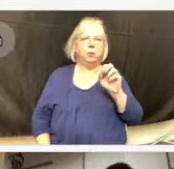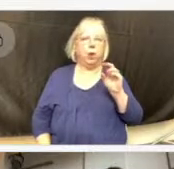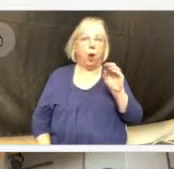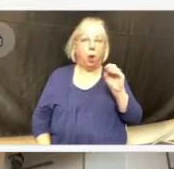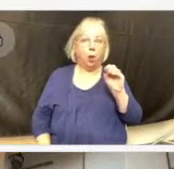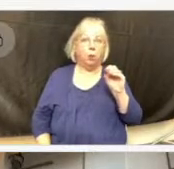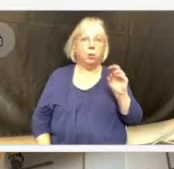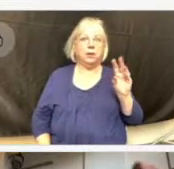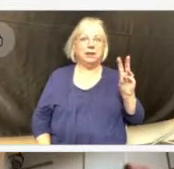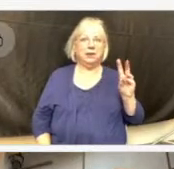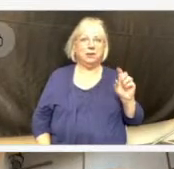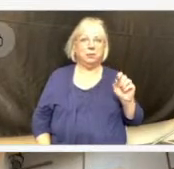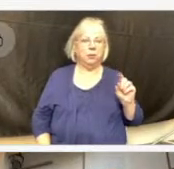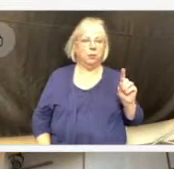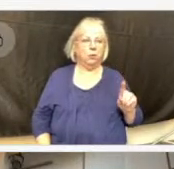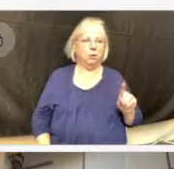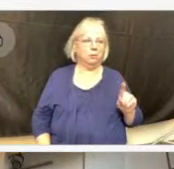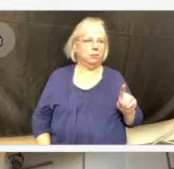I guess.